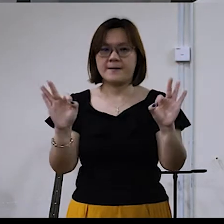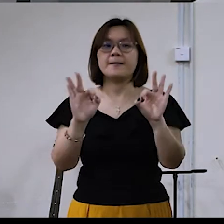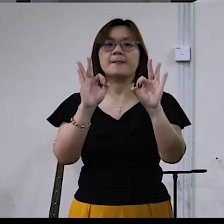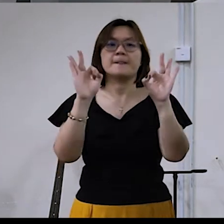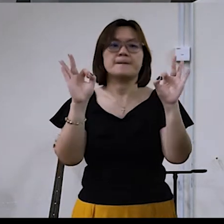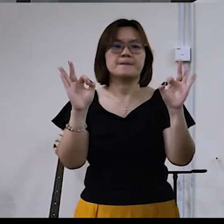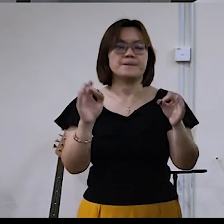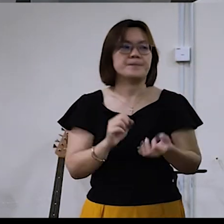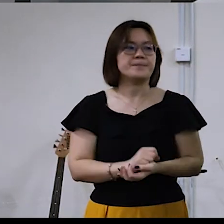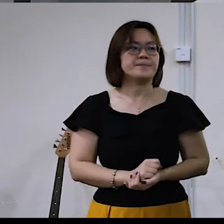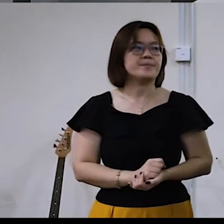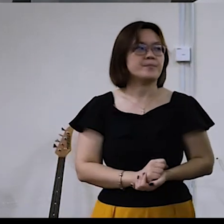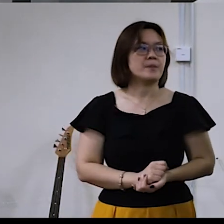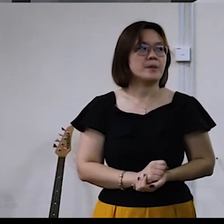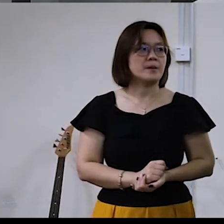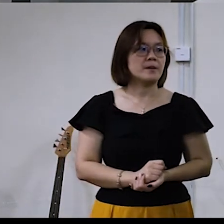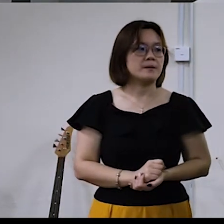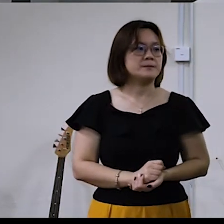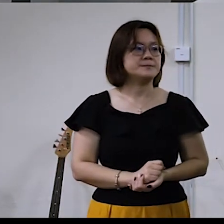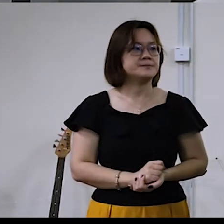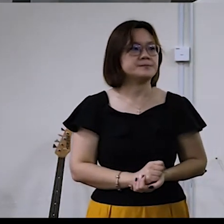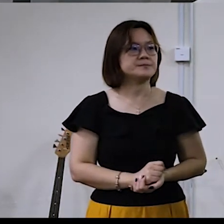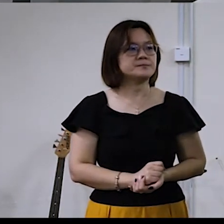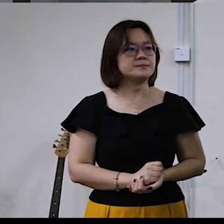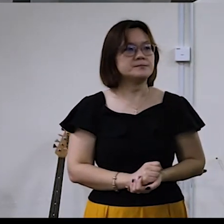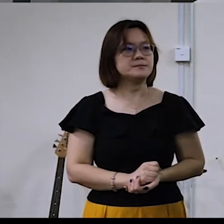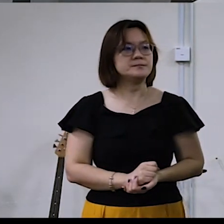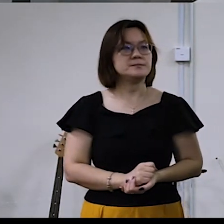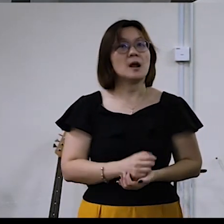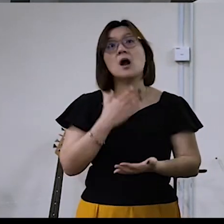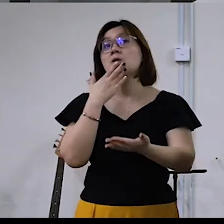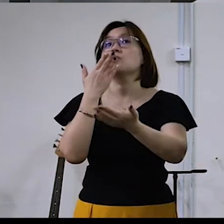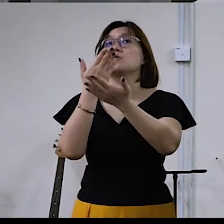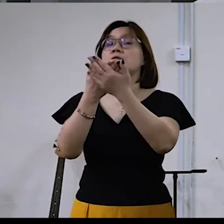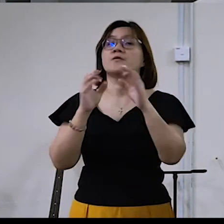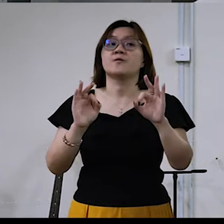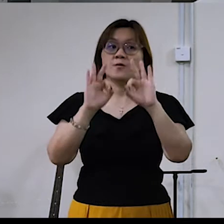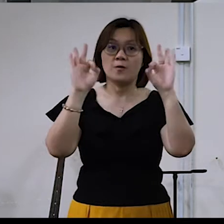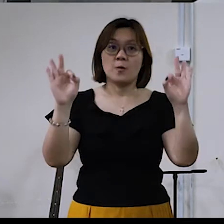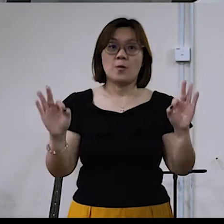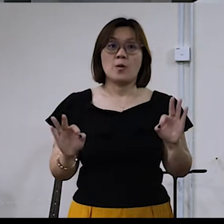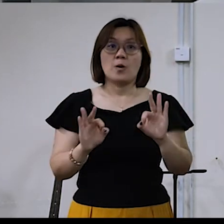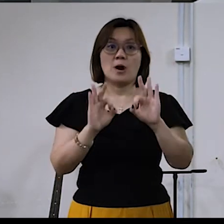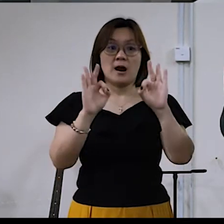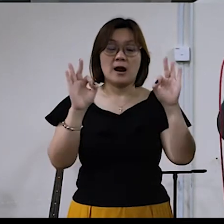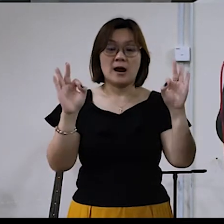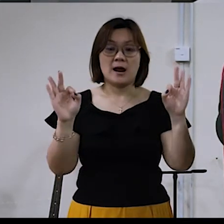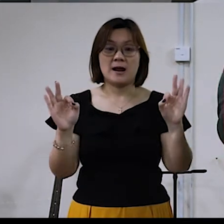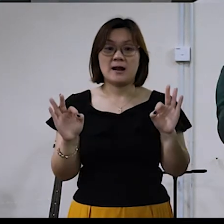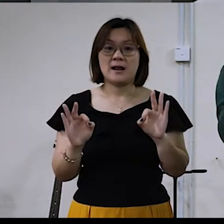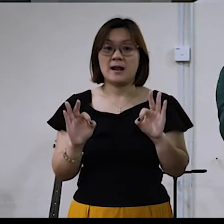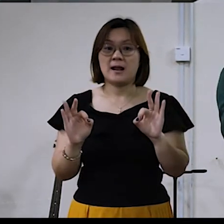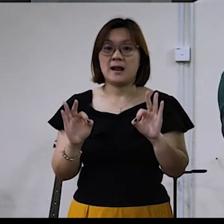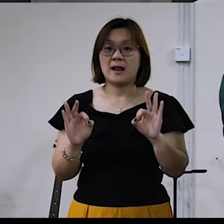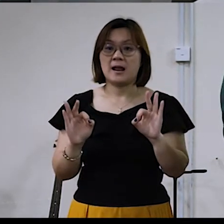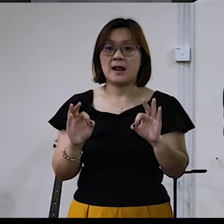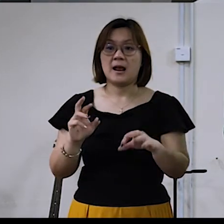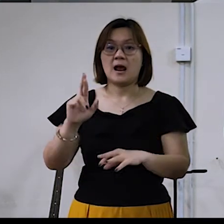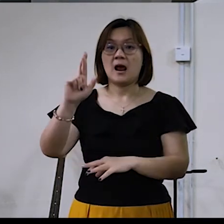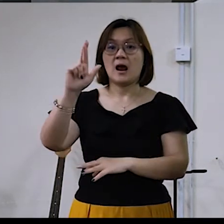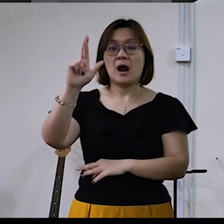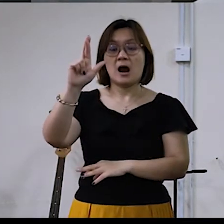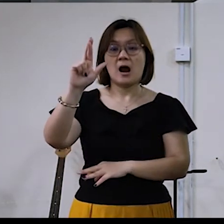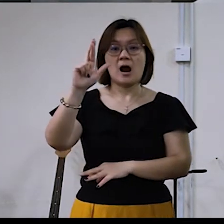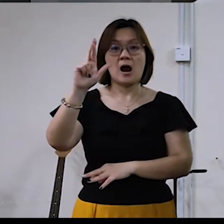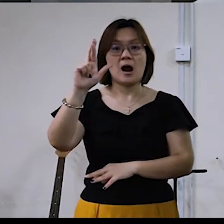Palm Sunday. And on Thursday will be Maundy Thursday. And on Friday will be Good Friday. And we are having a service here on Friday at 8 p.m.